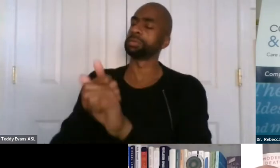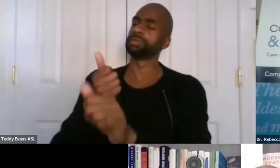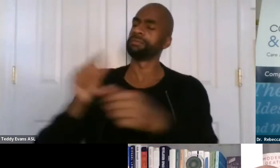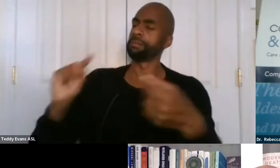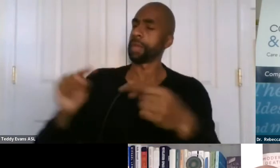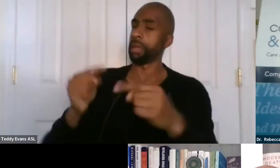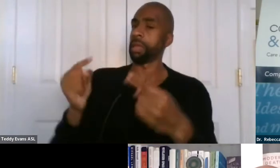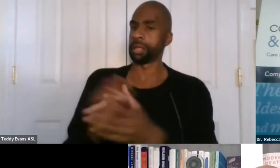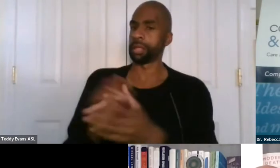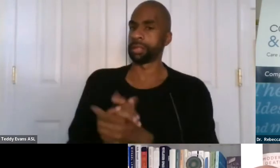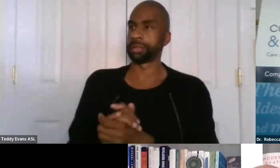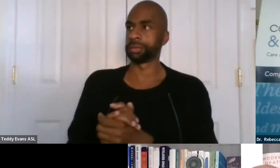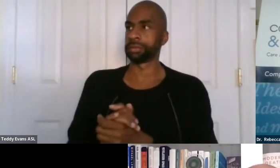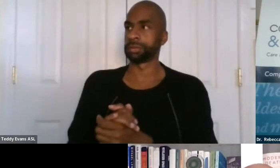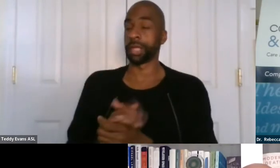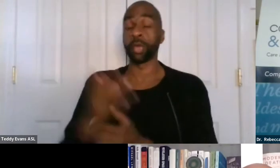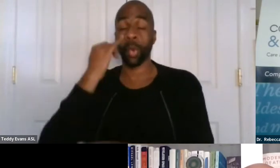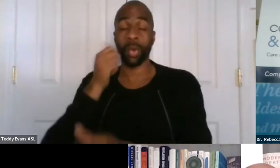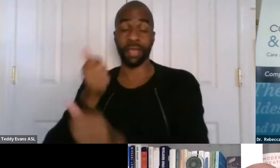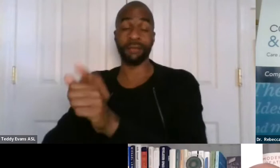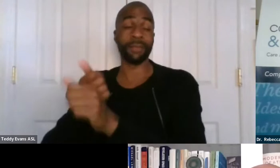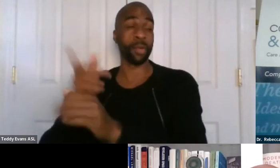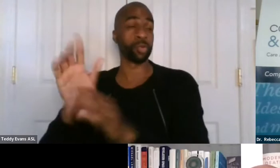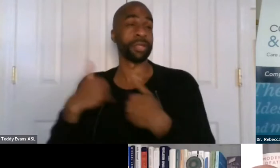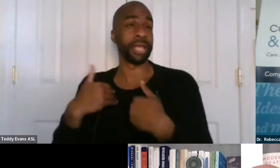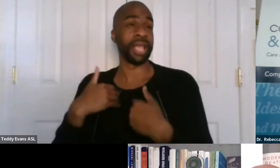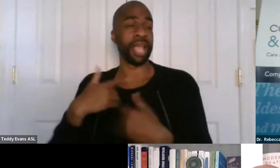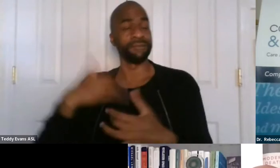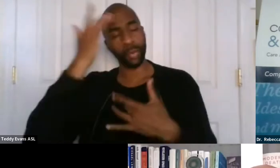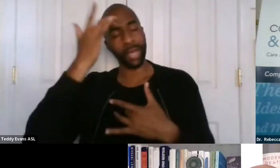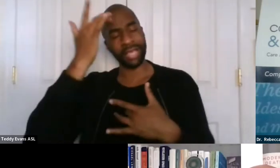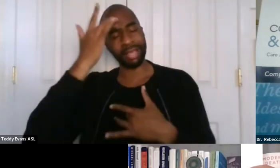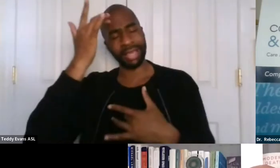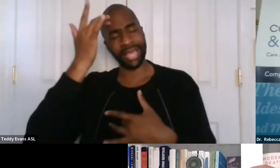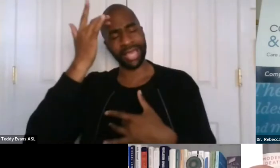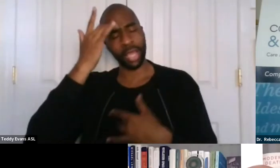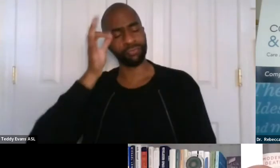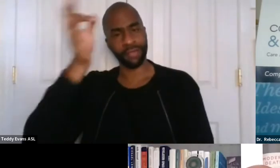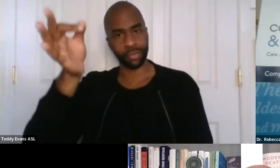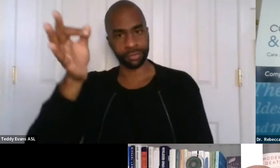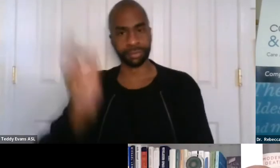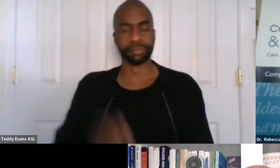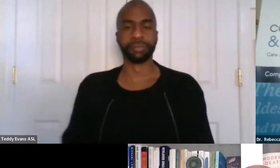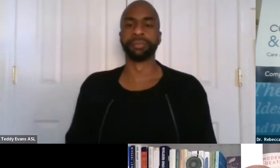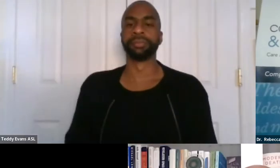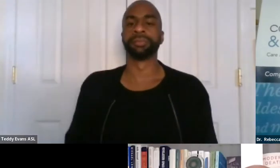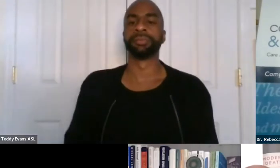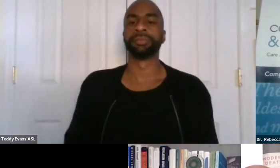especially someone who had a terminal illness. So her legacy lives on, and I hope will continue to live on as